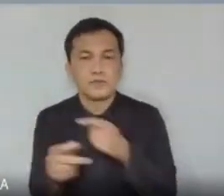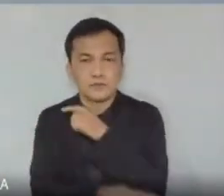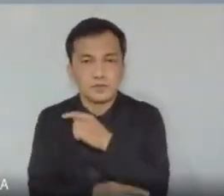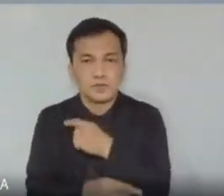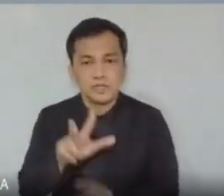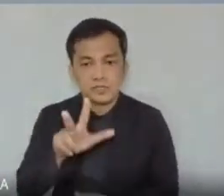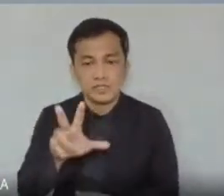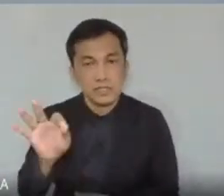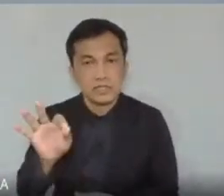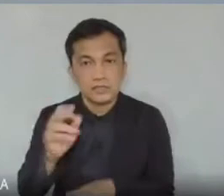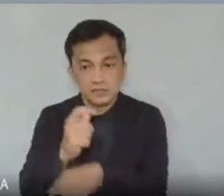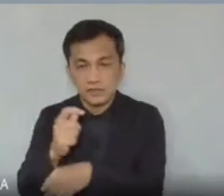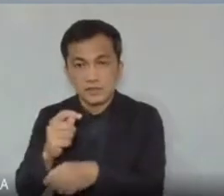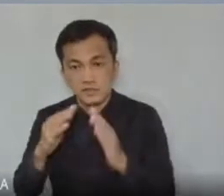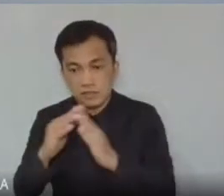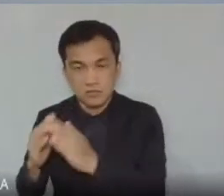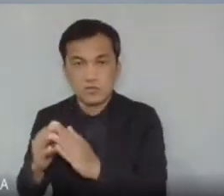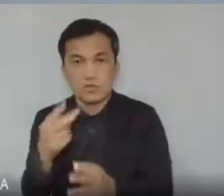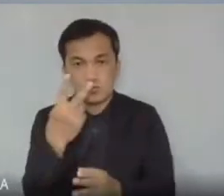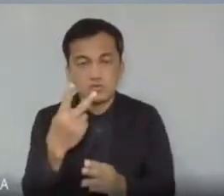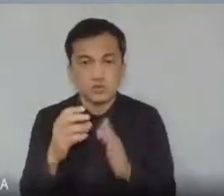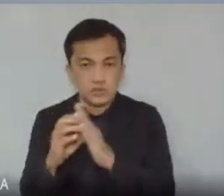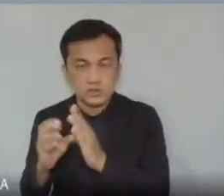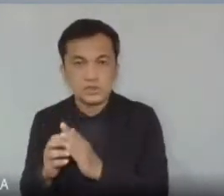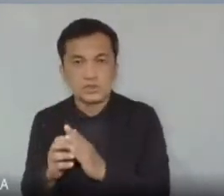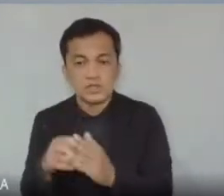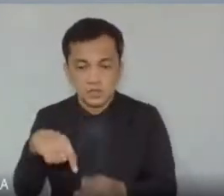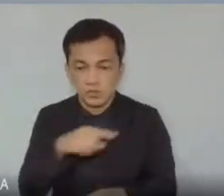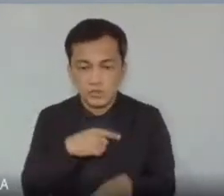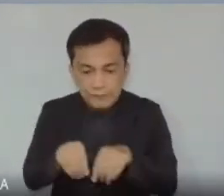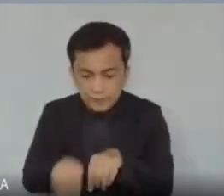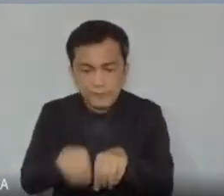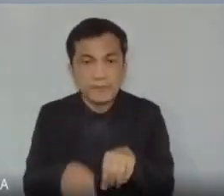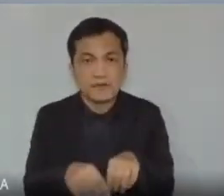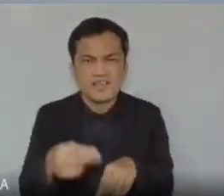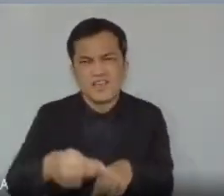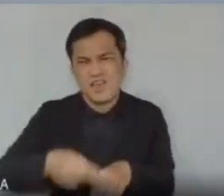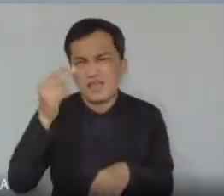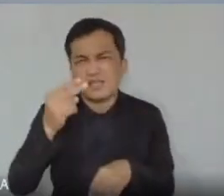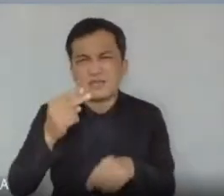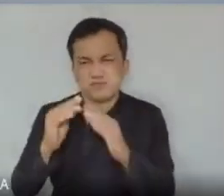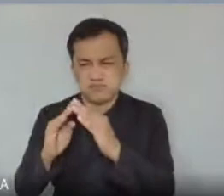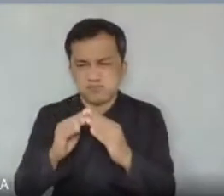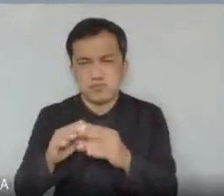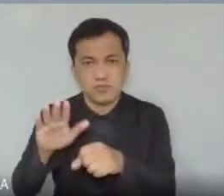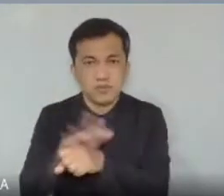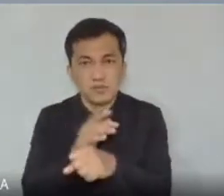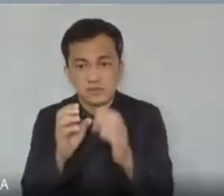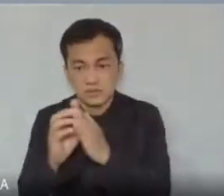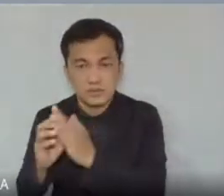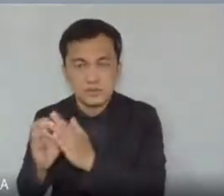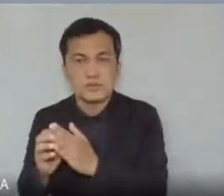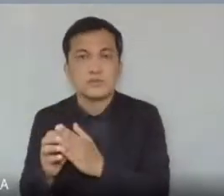and specialists have their clinics. And to get to the farthest barangay or Argida, it would take you a day and